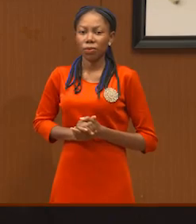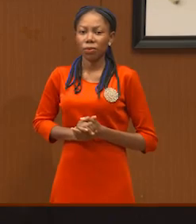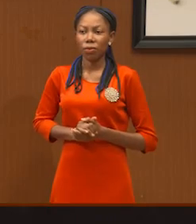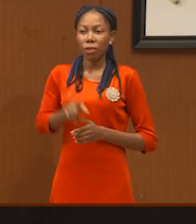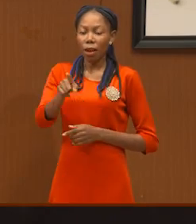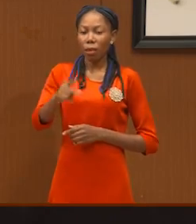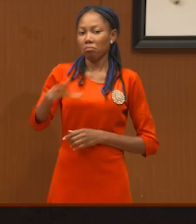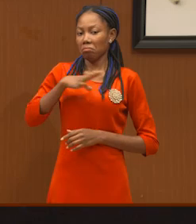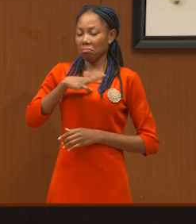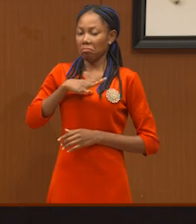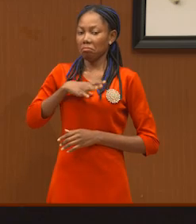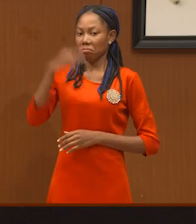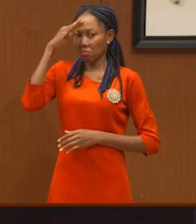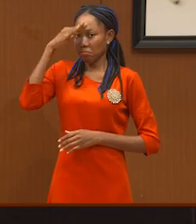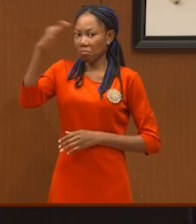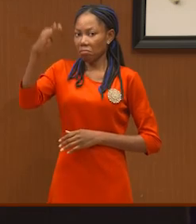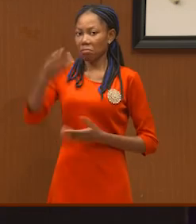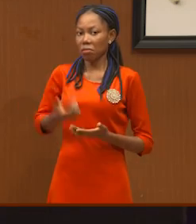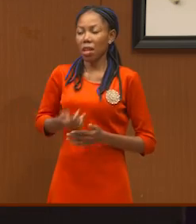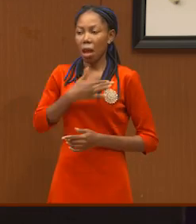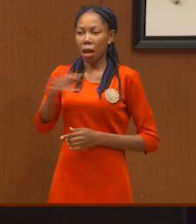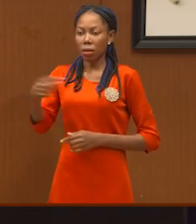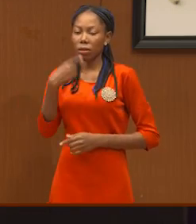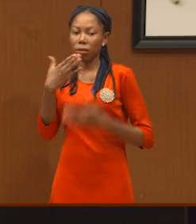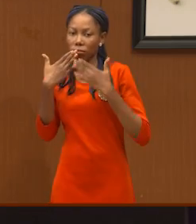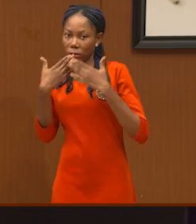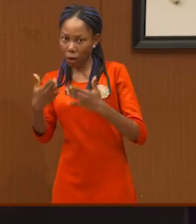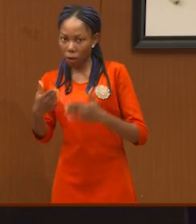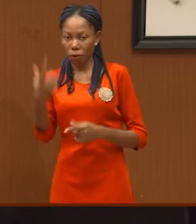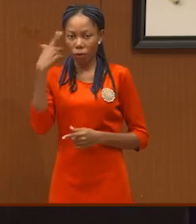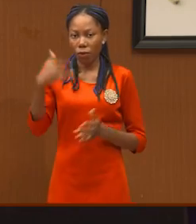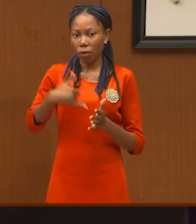He's a nice man. I must acknowledge that before this honorable court.